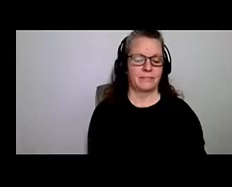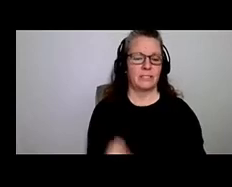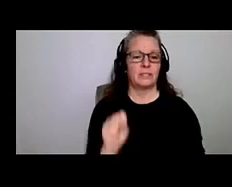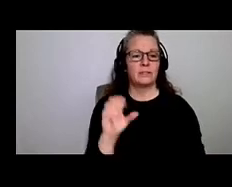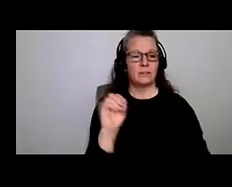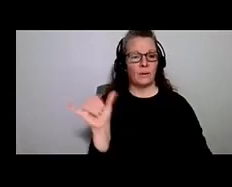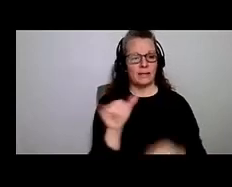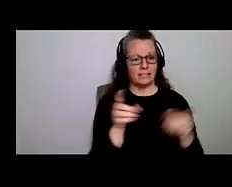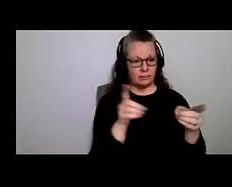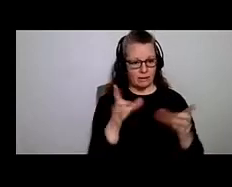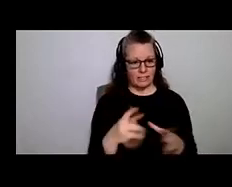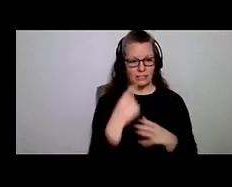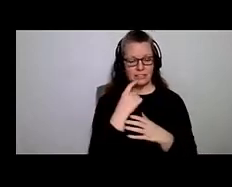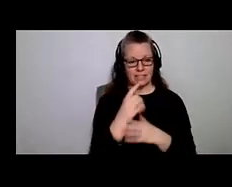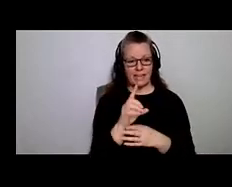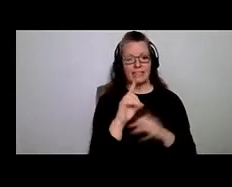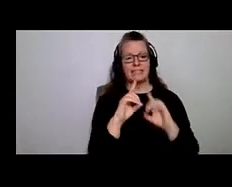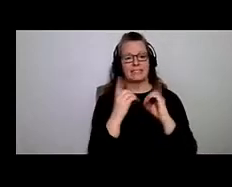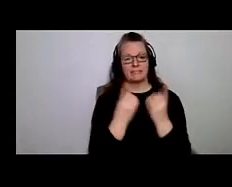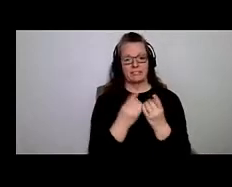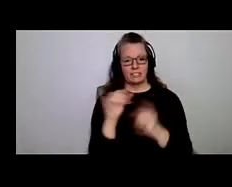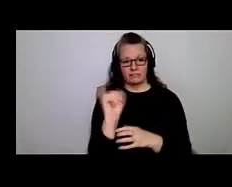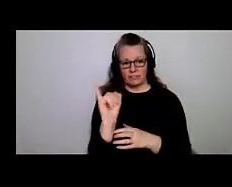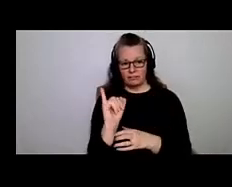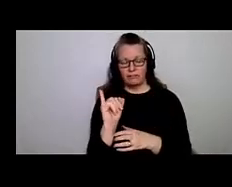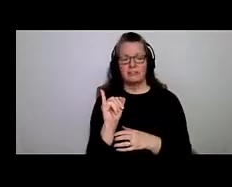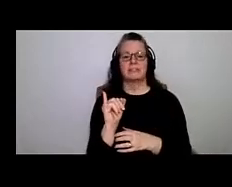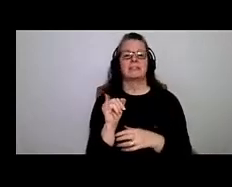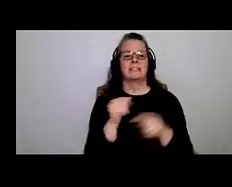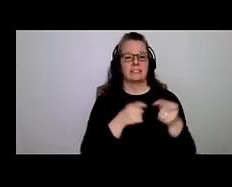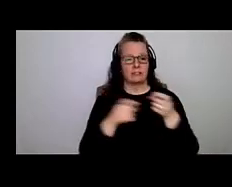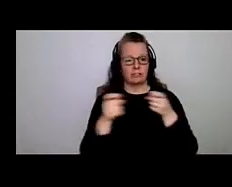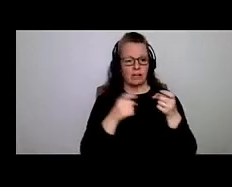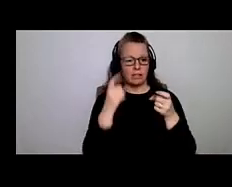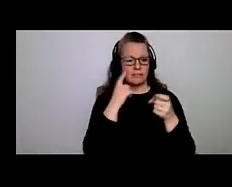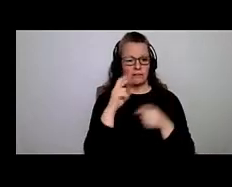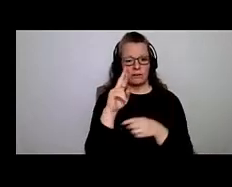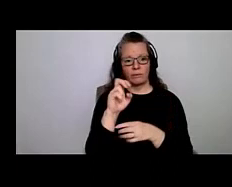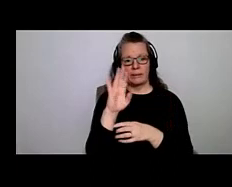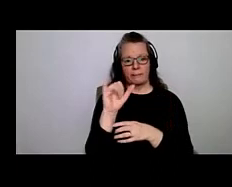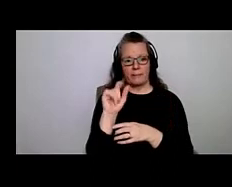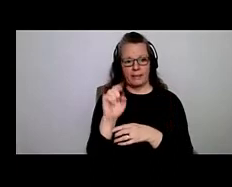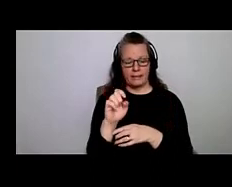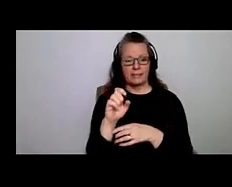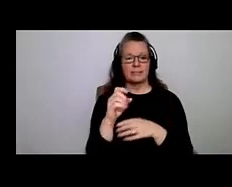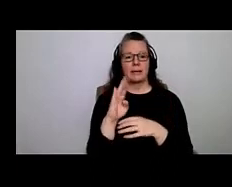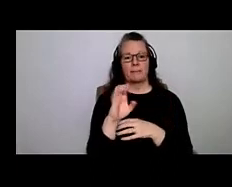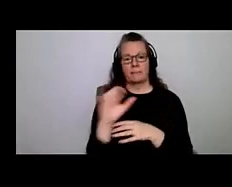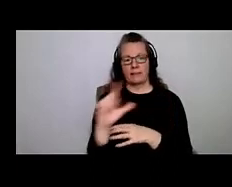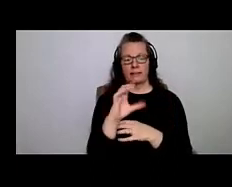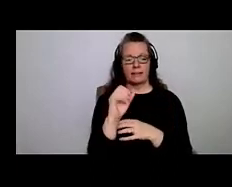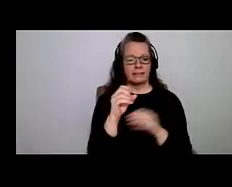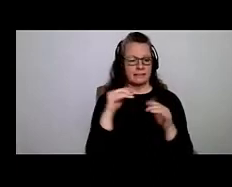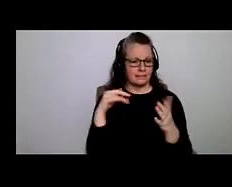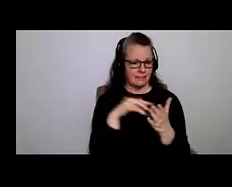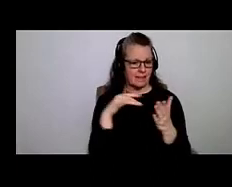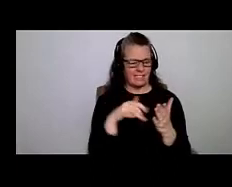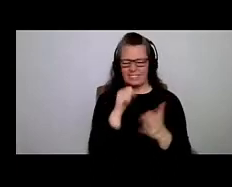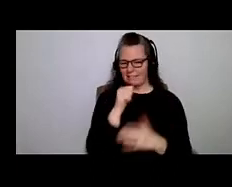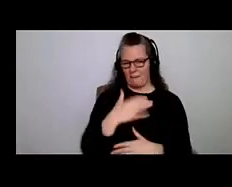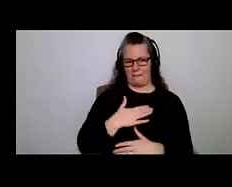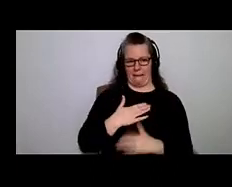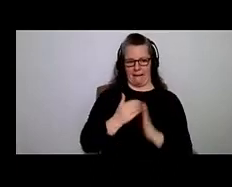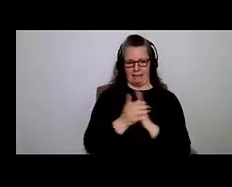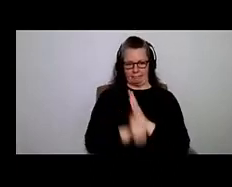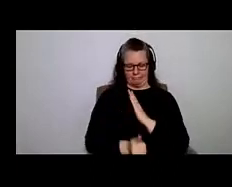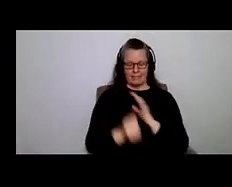Division of Insurance is also in charge of a rebate pass-through bill and study. And this is not my expertise, but I'm very close with the colleagues who run this. And so